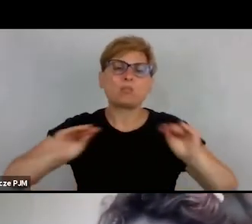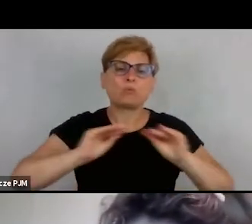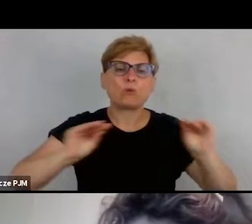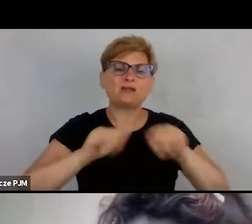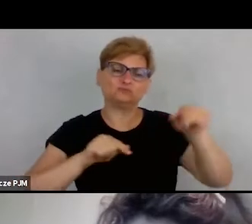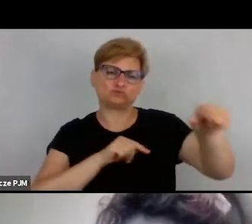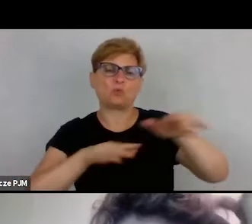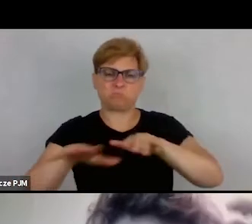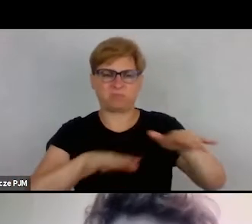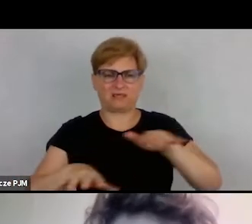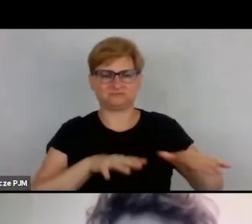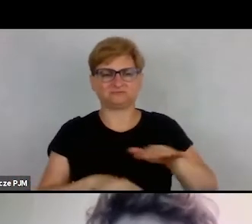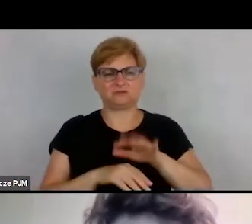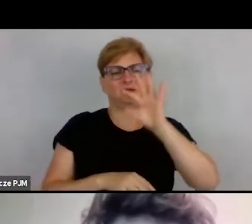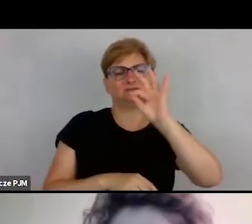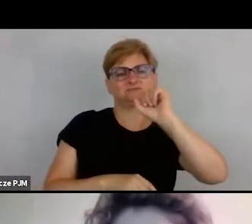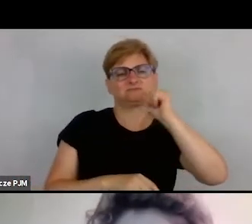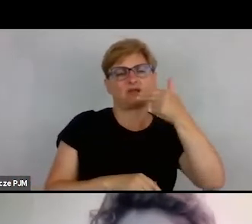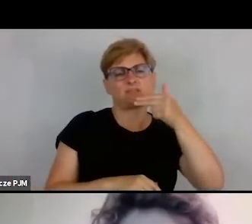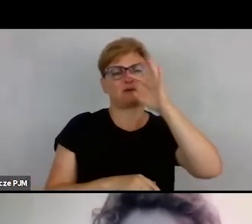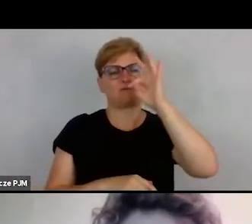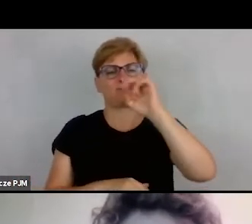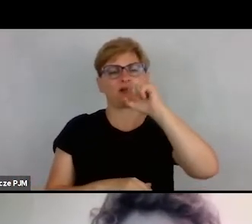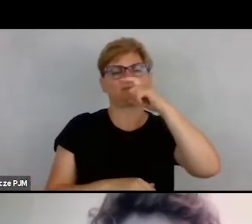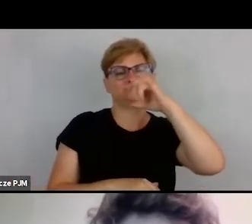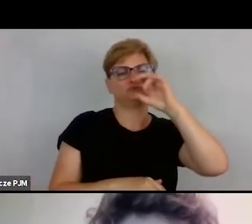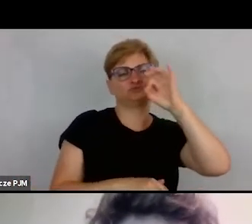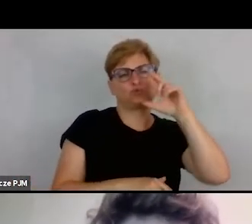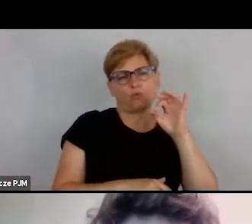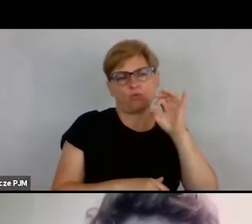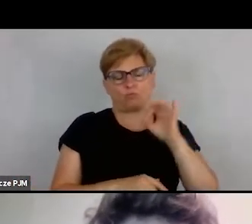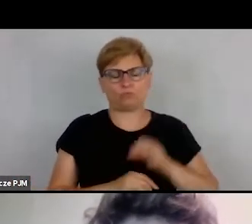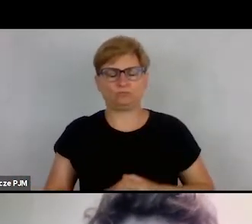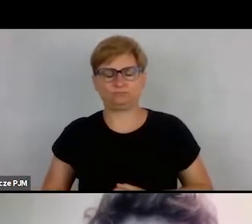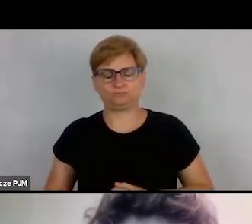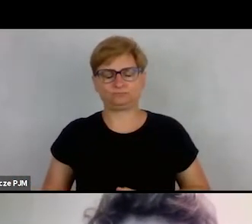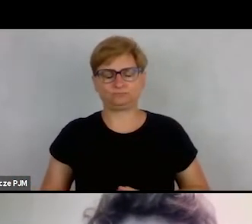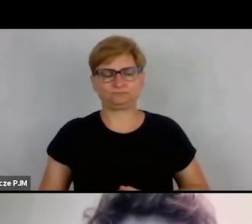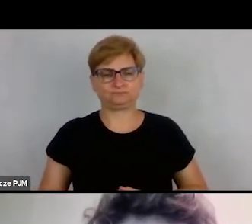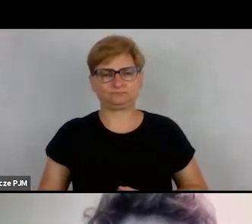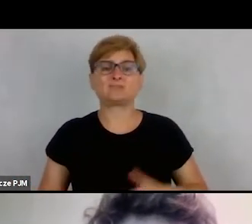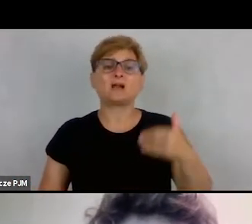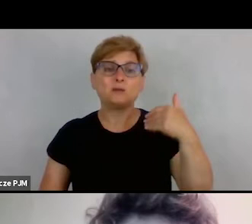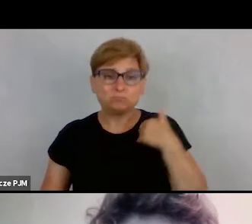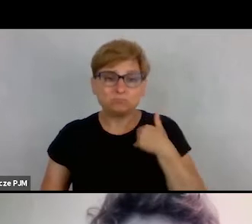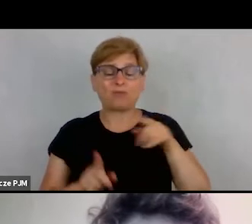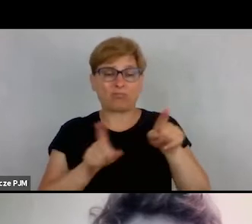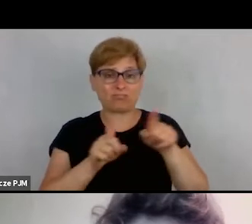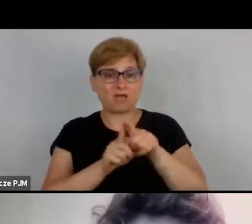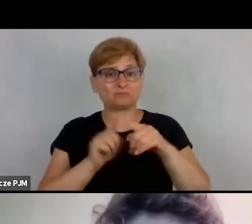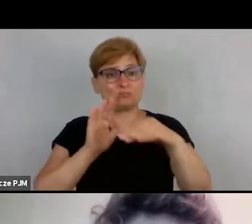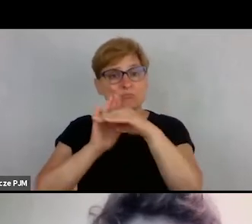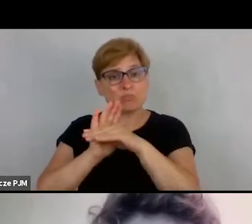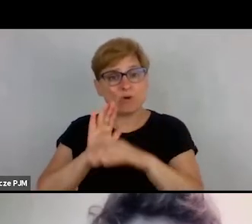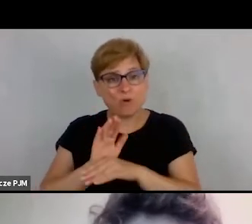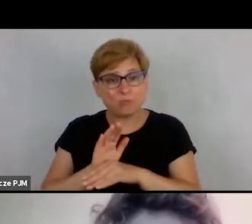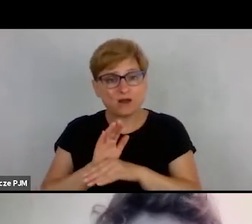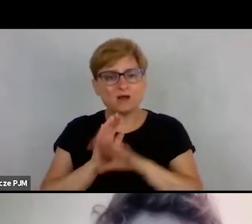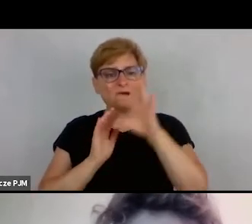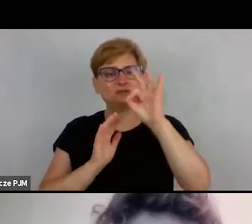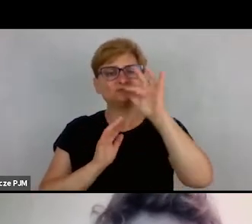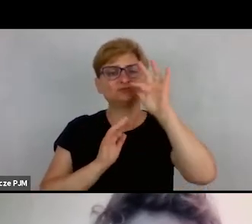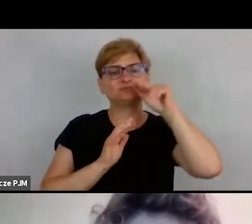we called STAND, Students Talking About Nonviolent Dating. And we worked with amazing young people, many of